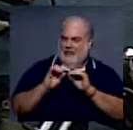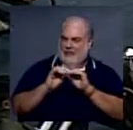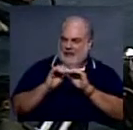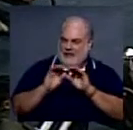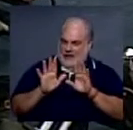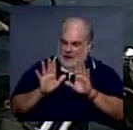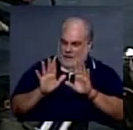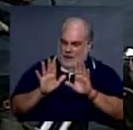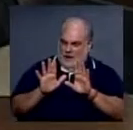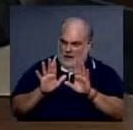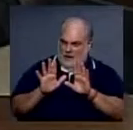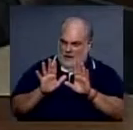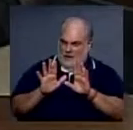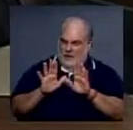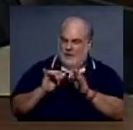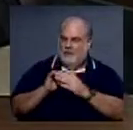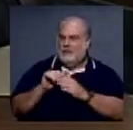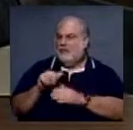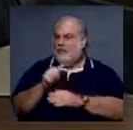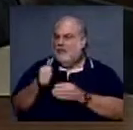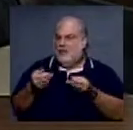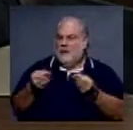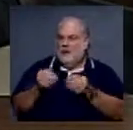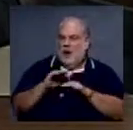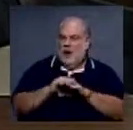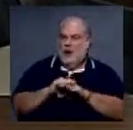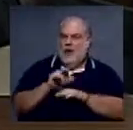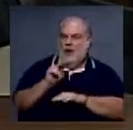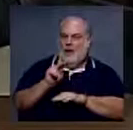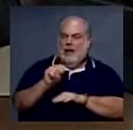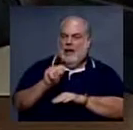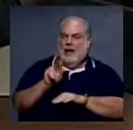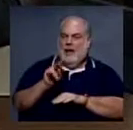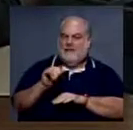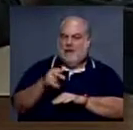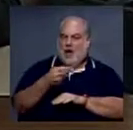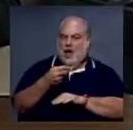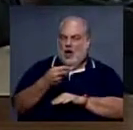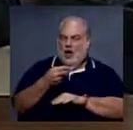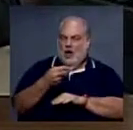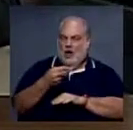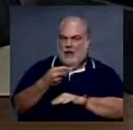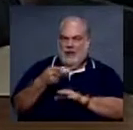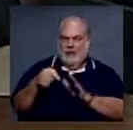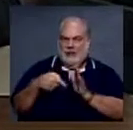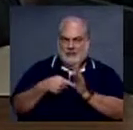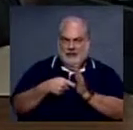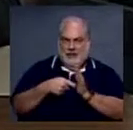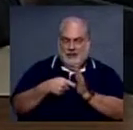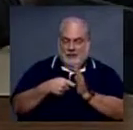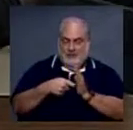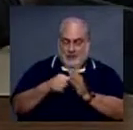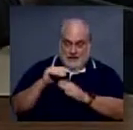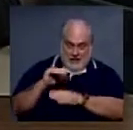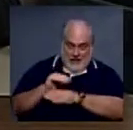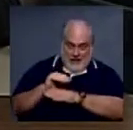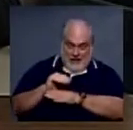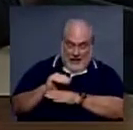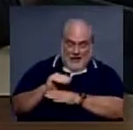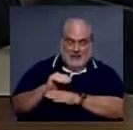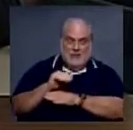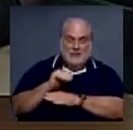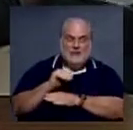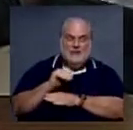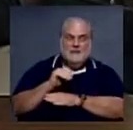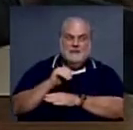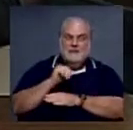another property that's on Kavanaugh. What's before you, that's not what we're